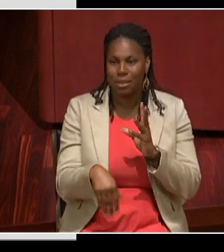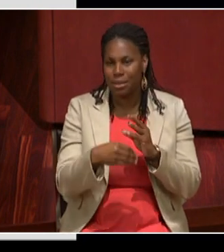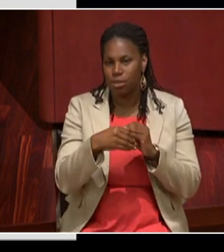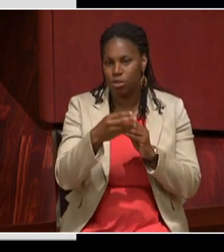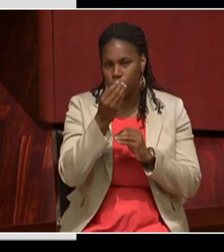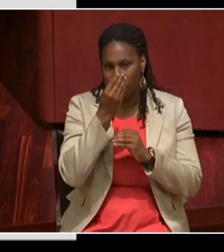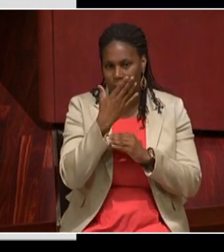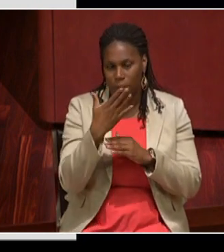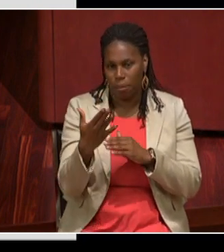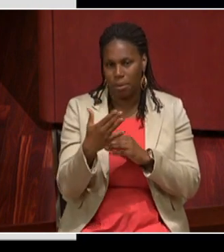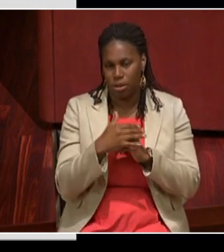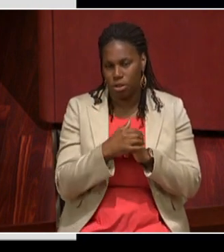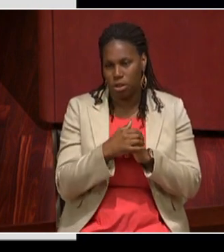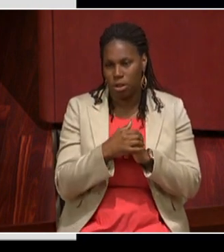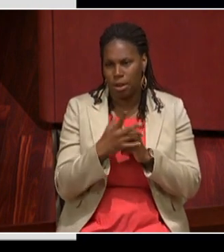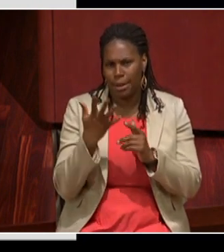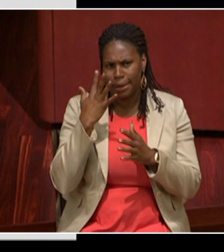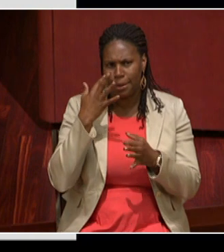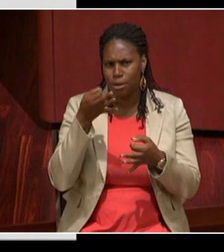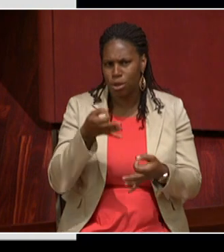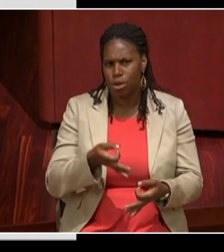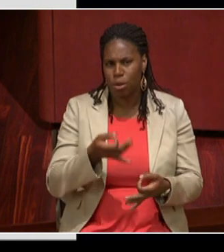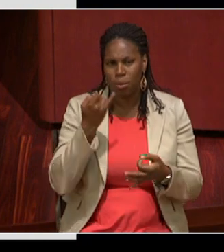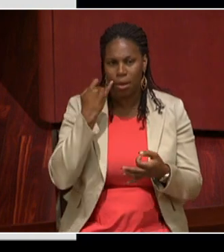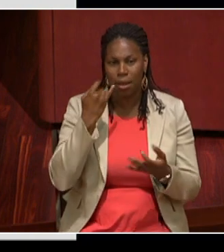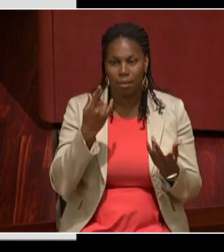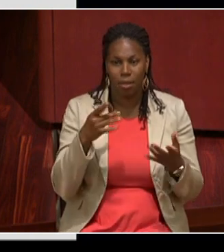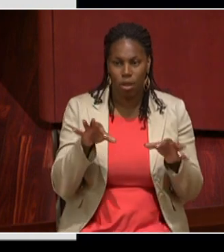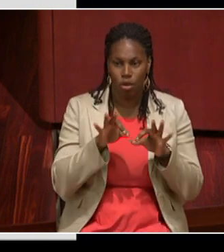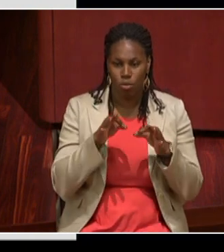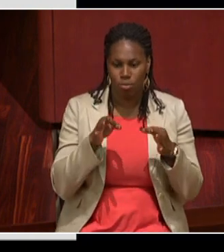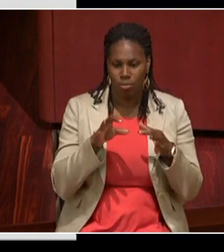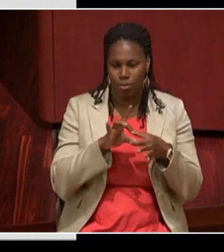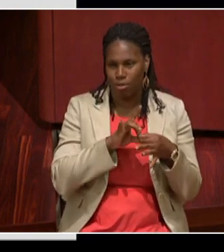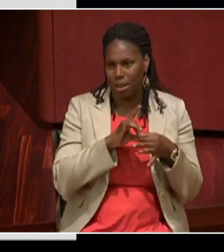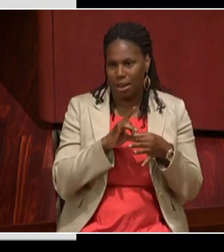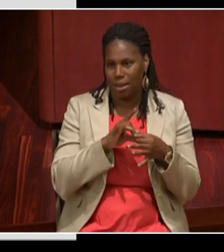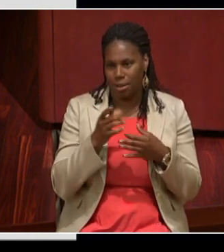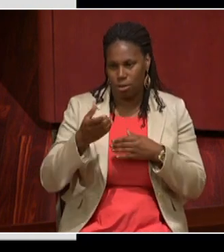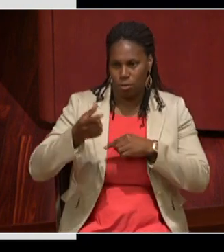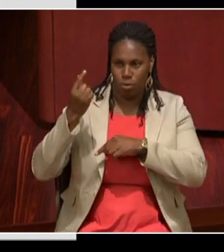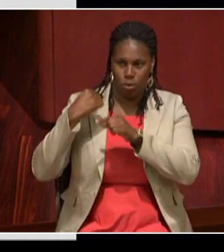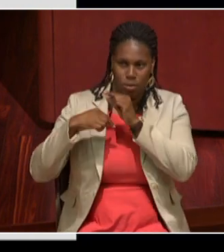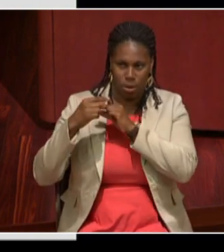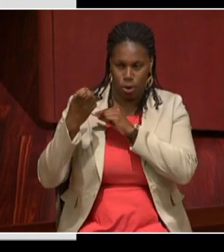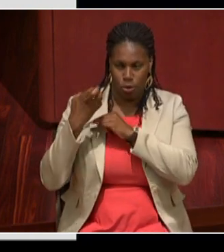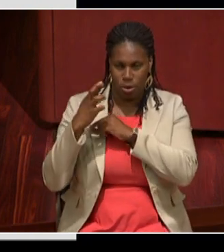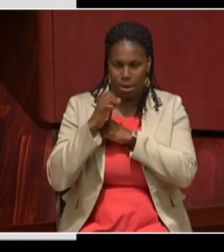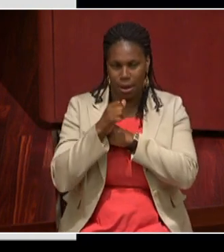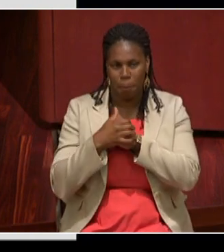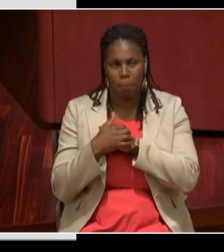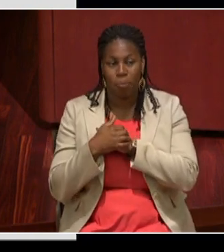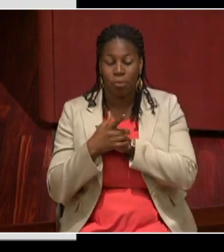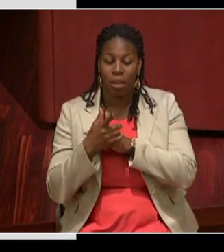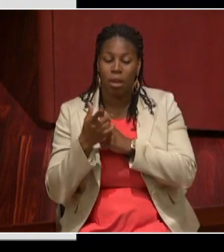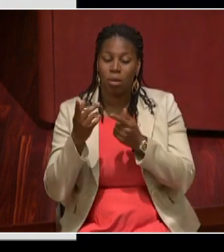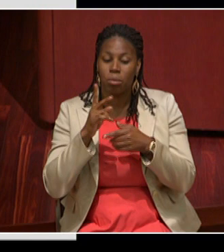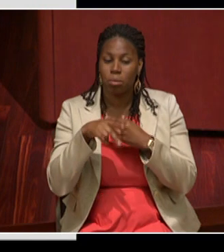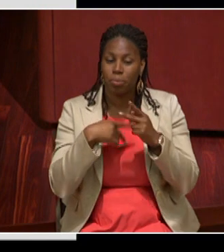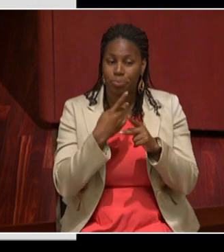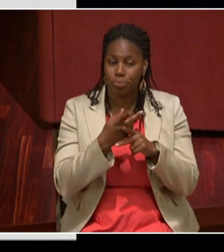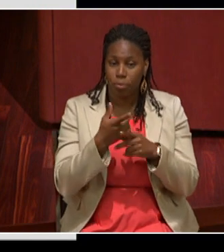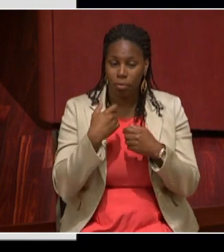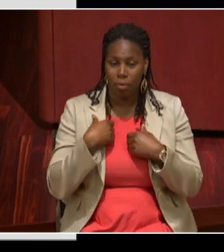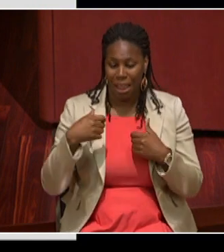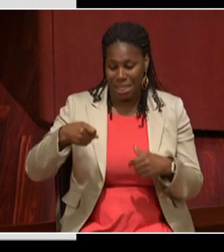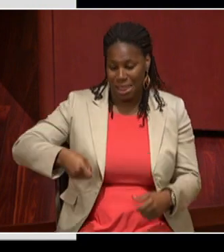these individuals and determine whether or not they are your ancestors. The only other information that it gives is the type of luggage that they are